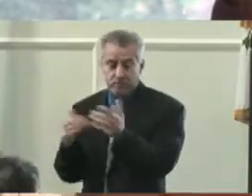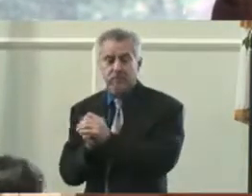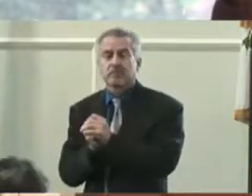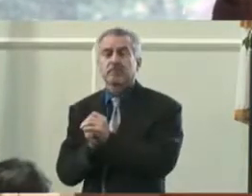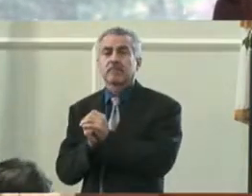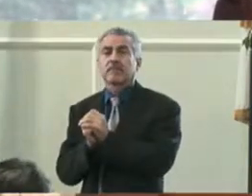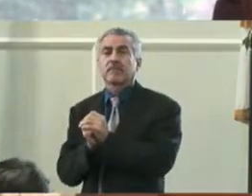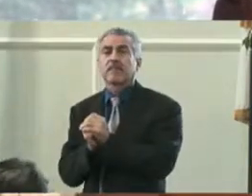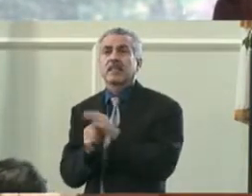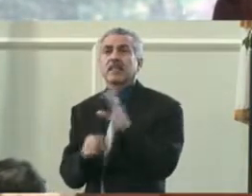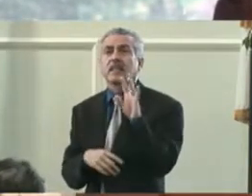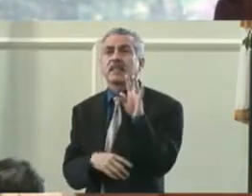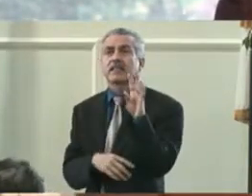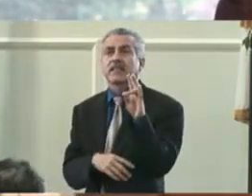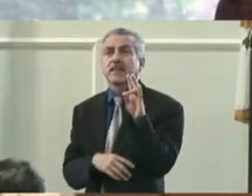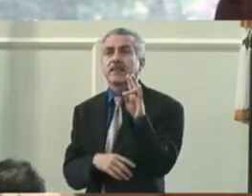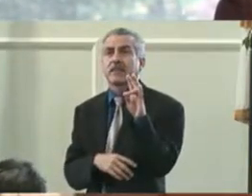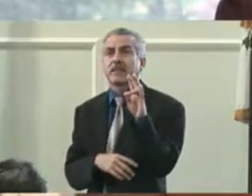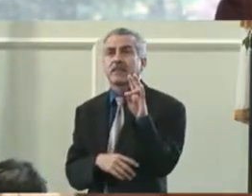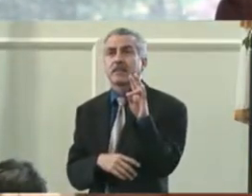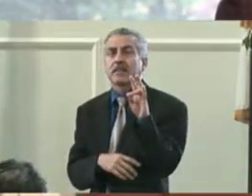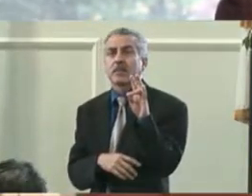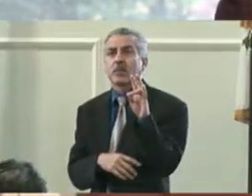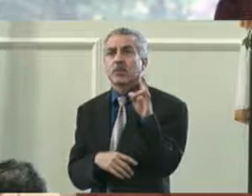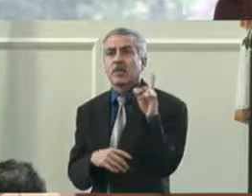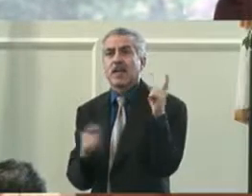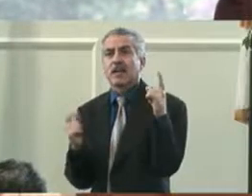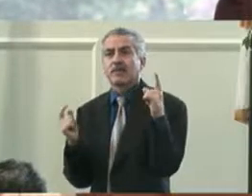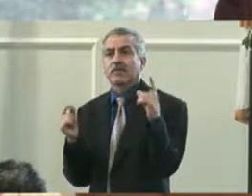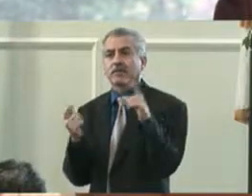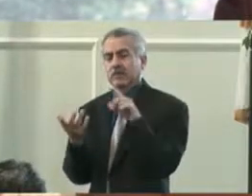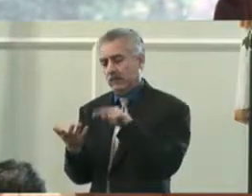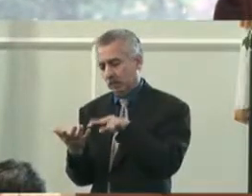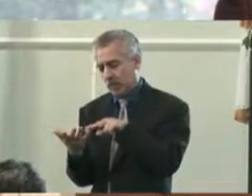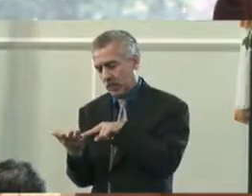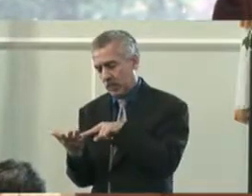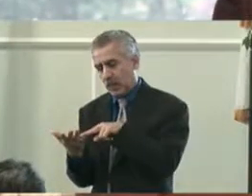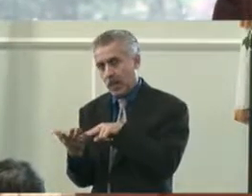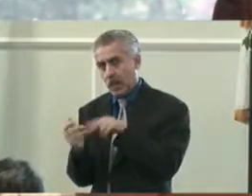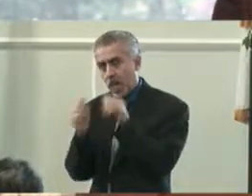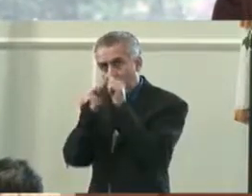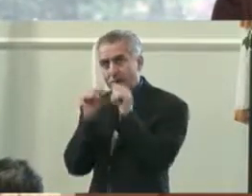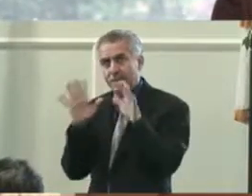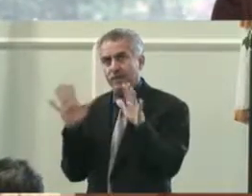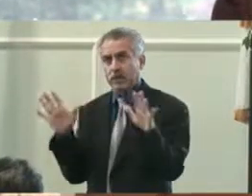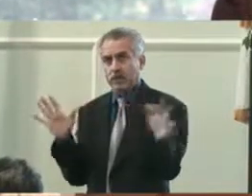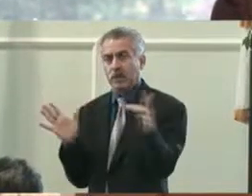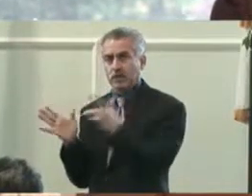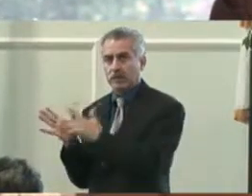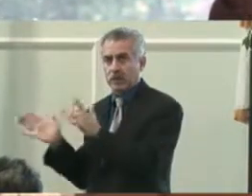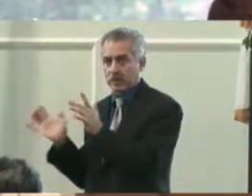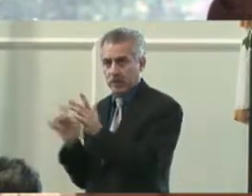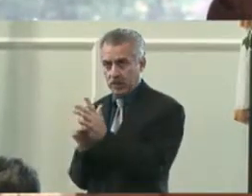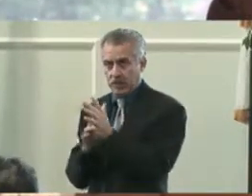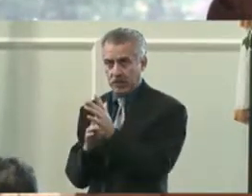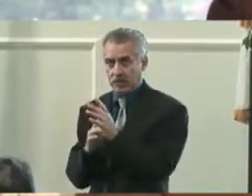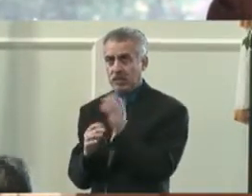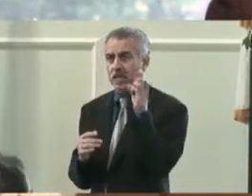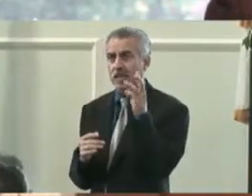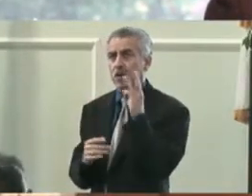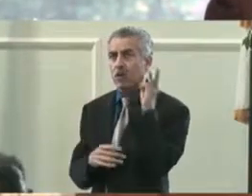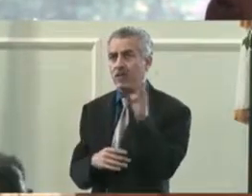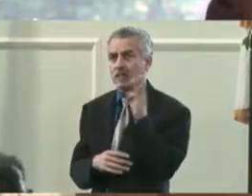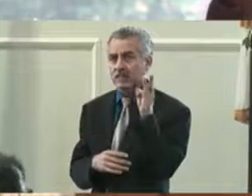at 7 p.m. I'd like to point out that we're studying the miracles of Jesus. Come out and receive a